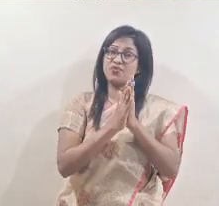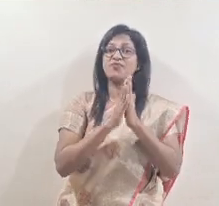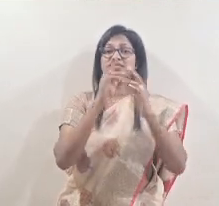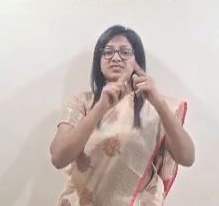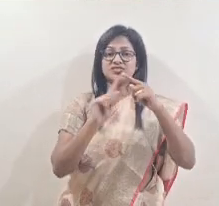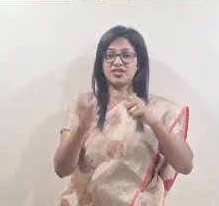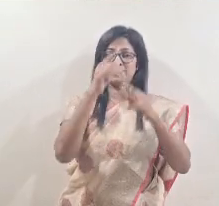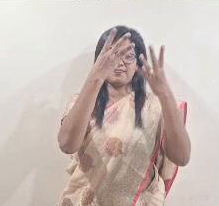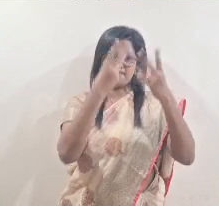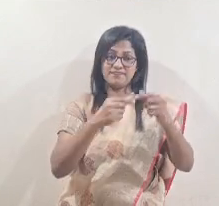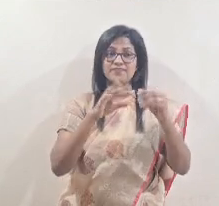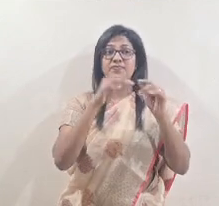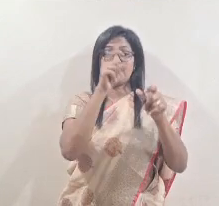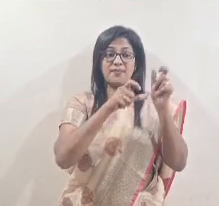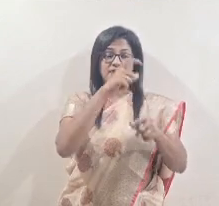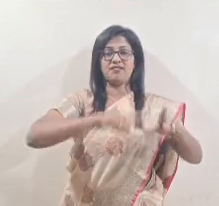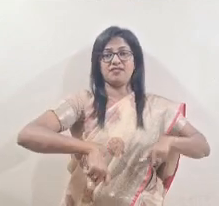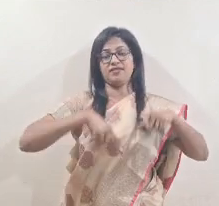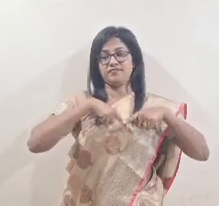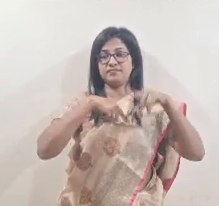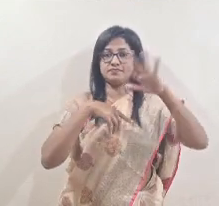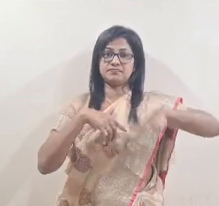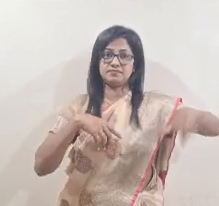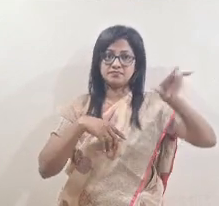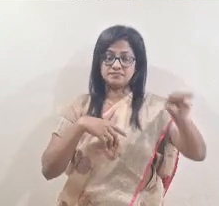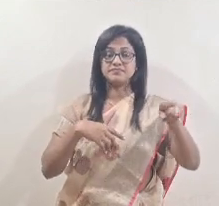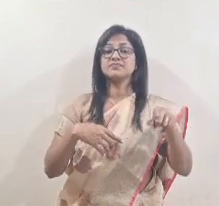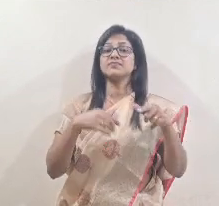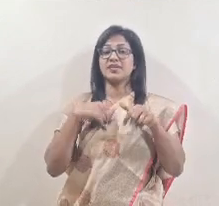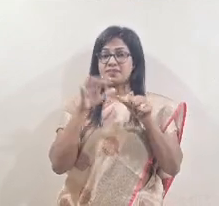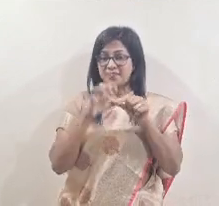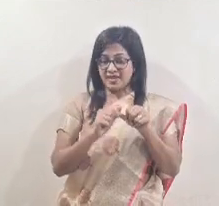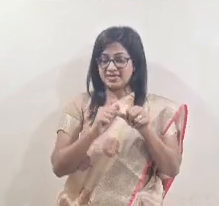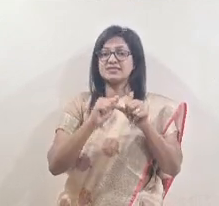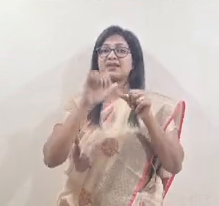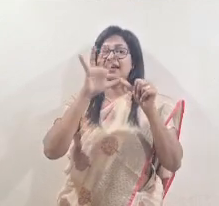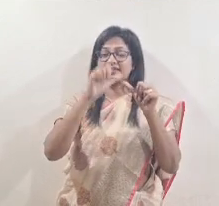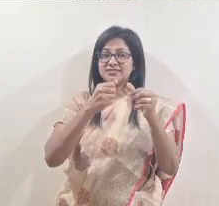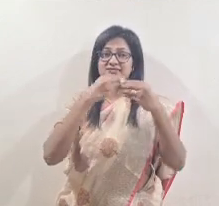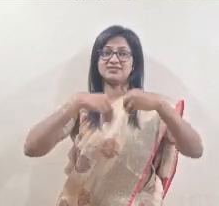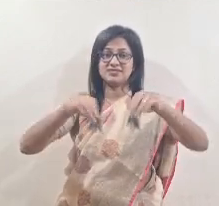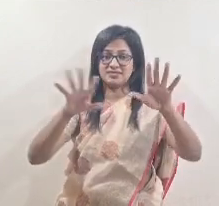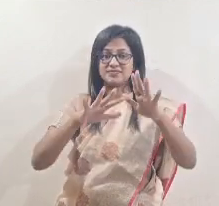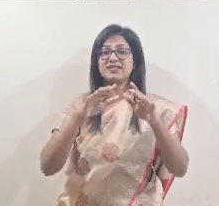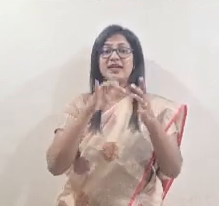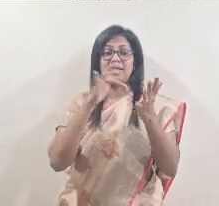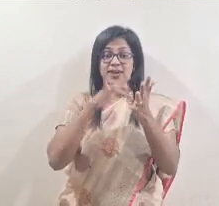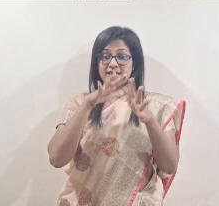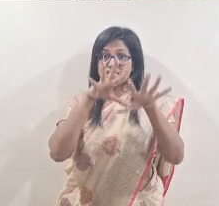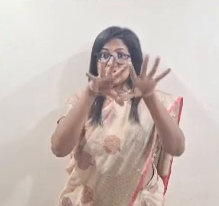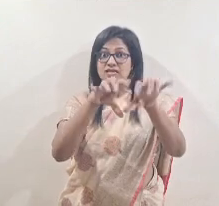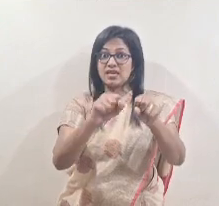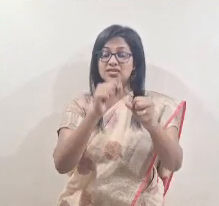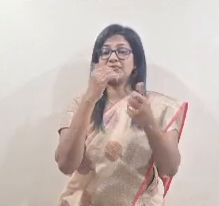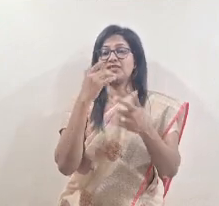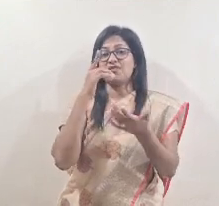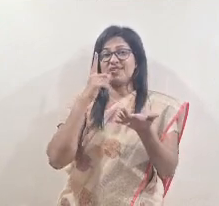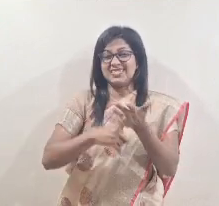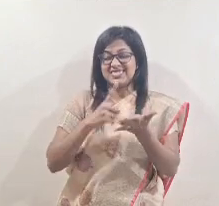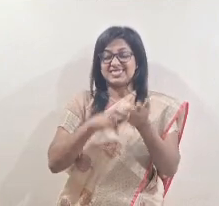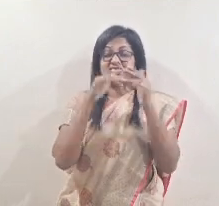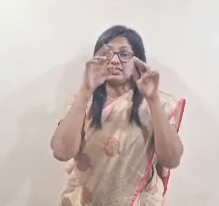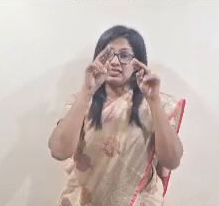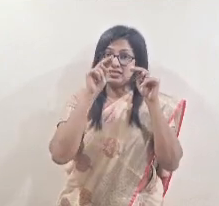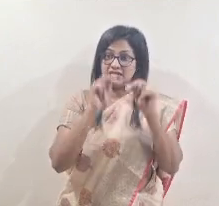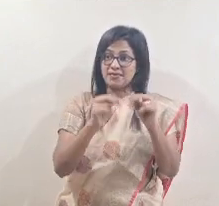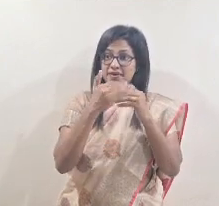trip characteristics of the people in the area. From my access and dispersal characteristics, I've defined my catchment area, the existing demand assessment,